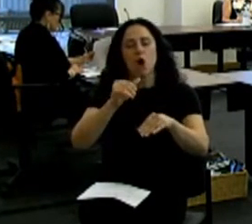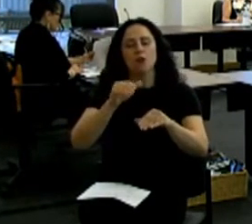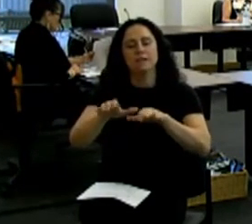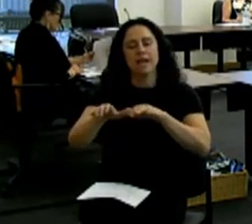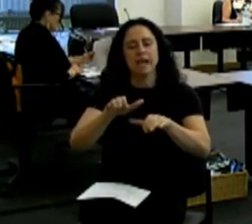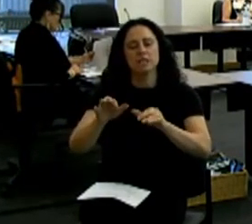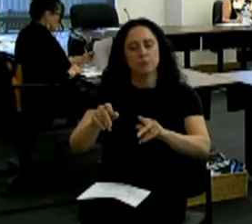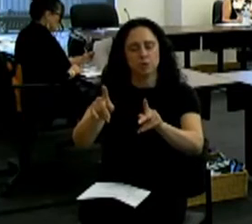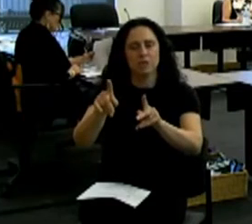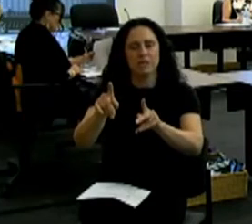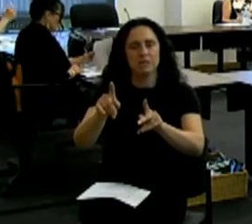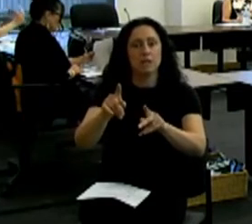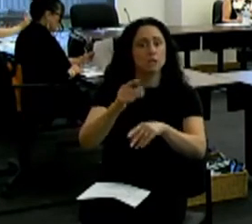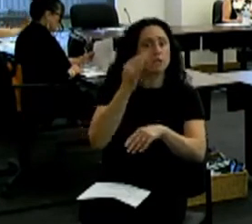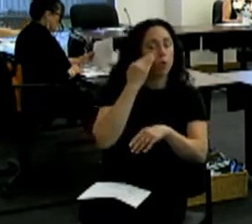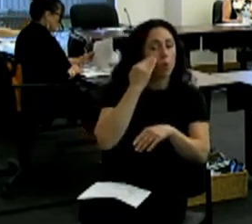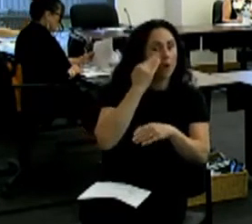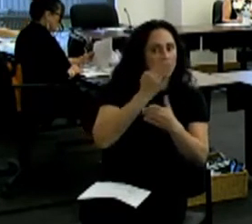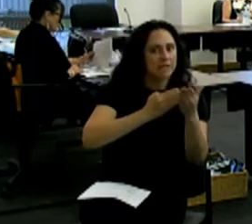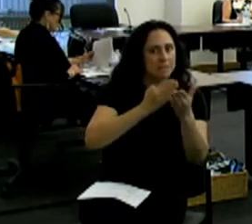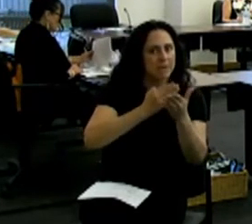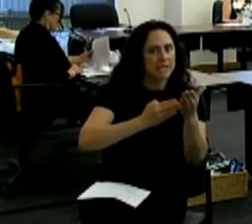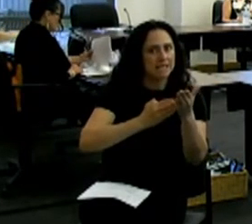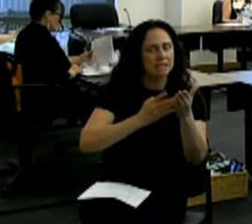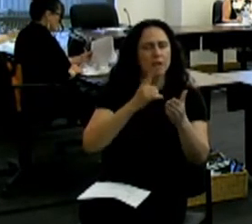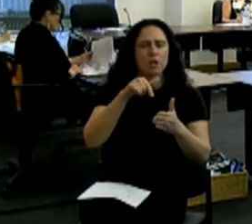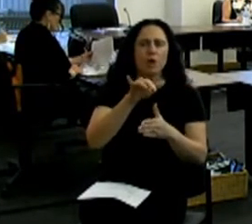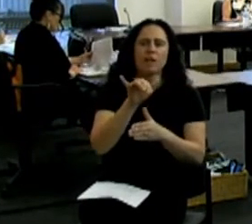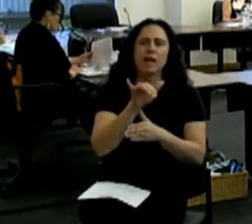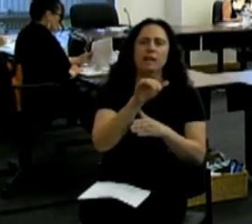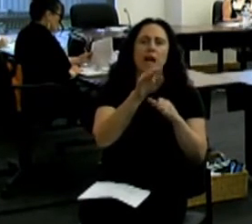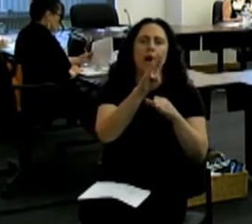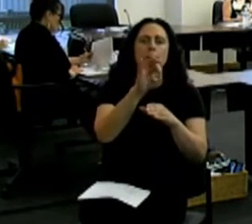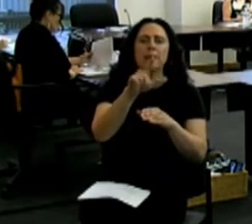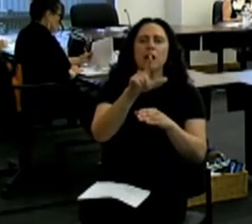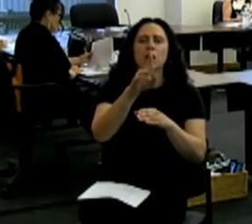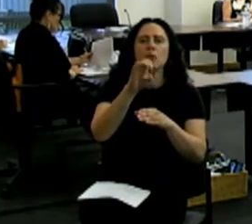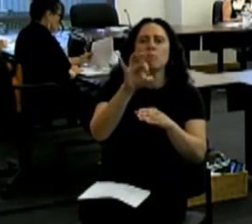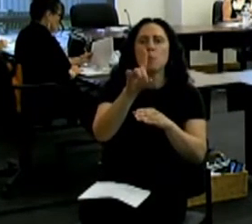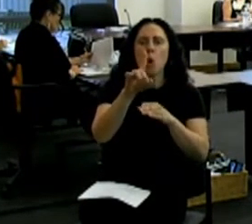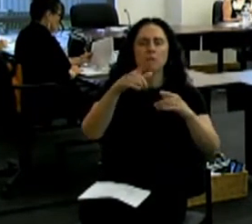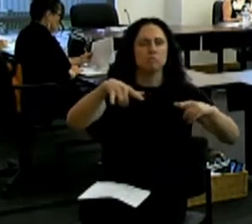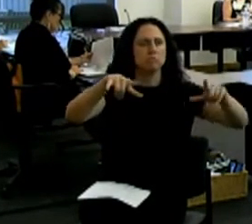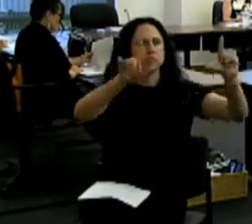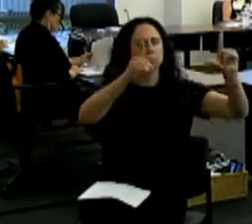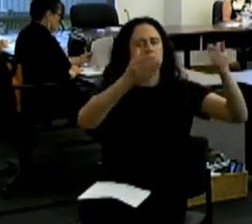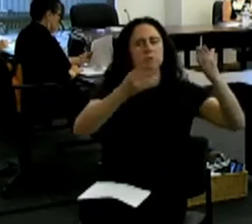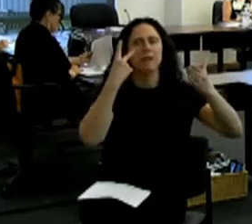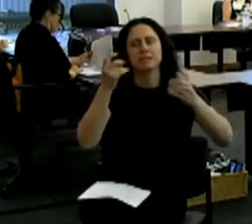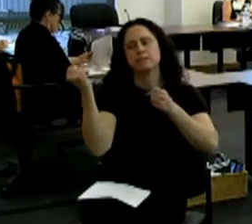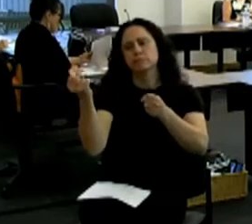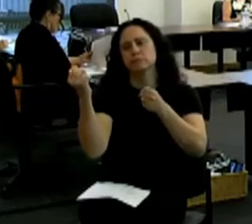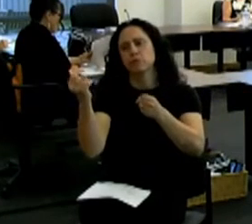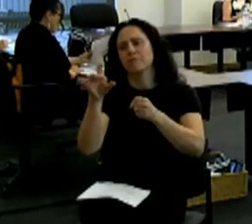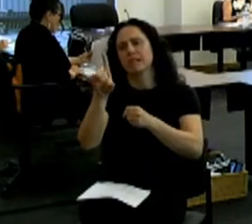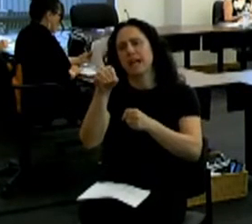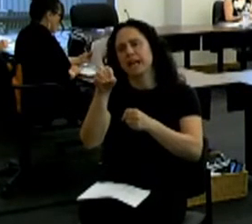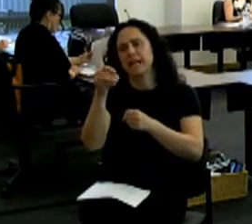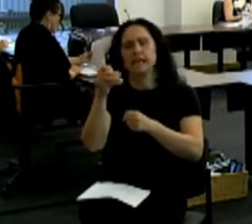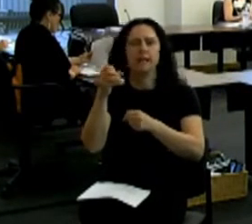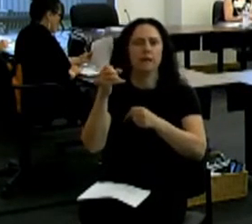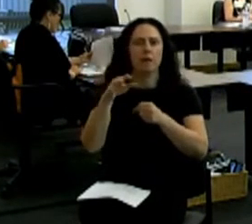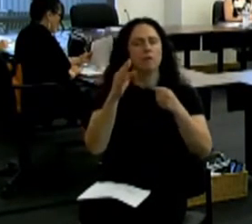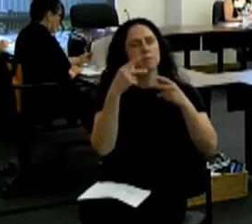action opportunities. So awareness pieces are kind of like a billboard that you might see when you're driving down I-80 or down Black